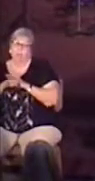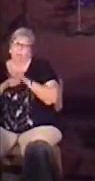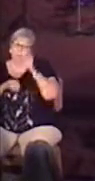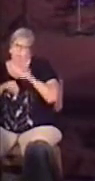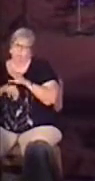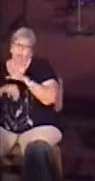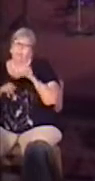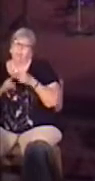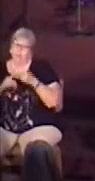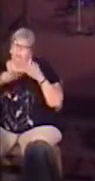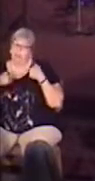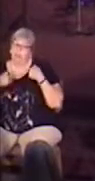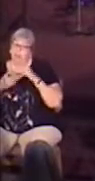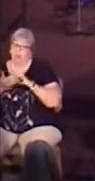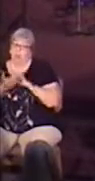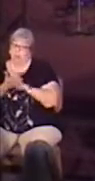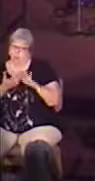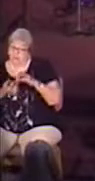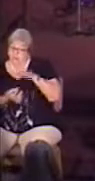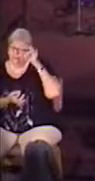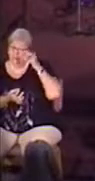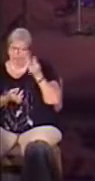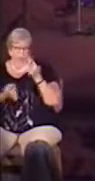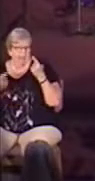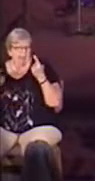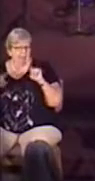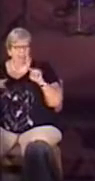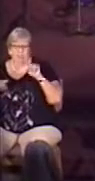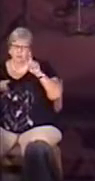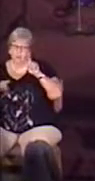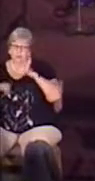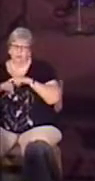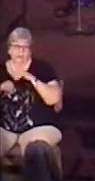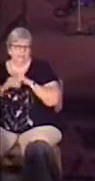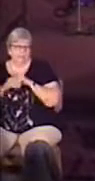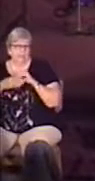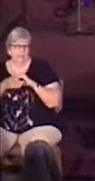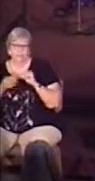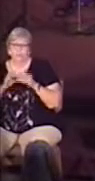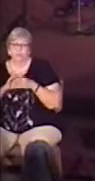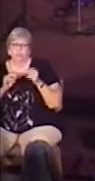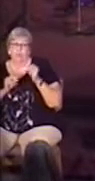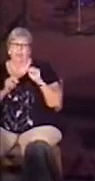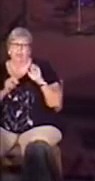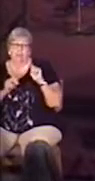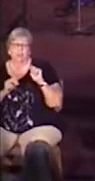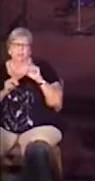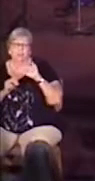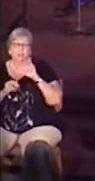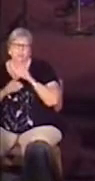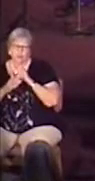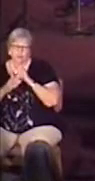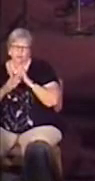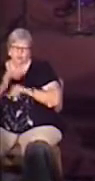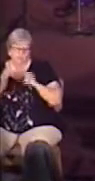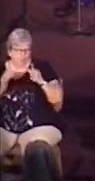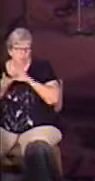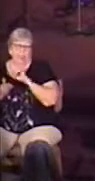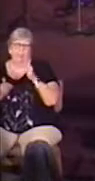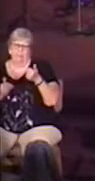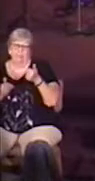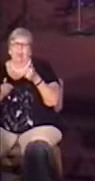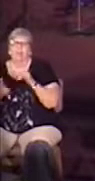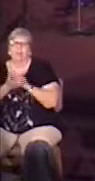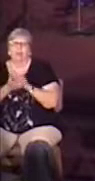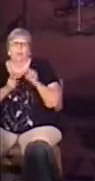baptism. It only occurs two times in Scripture, Acts chapter 2 and Acts chapter 10. And that's where the Holy Spirit